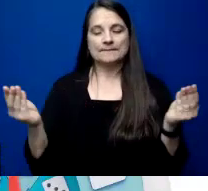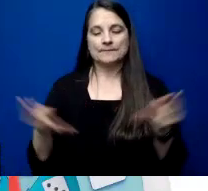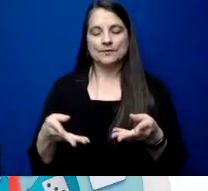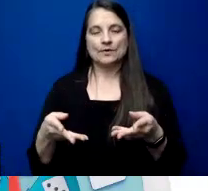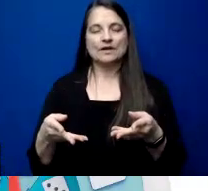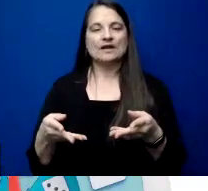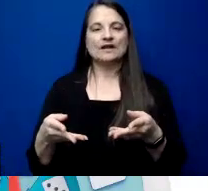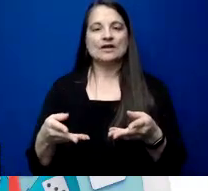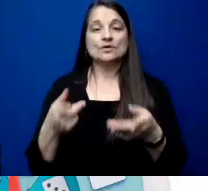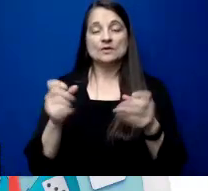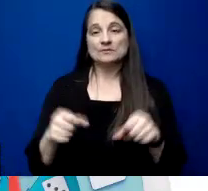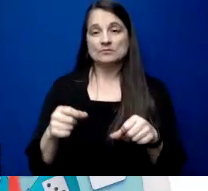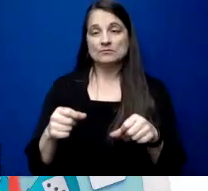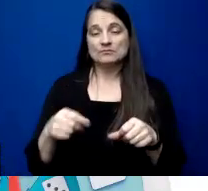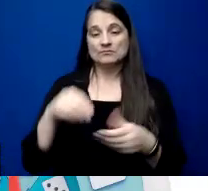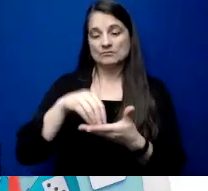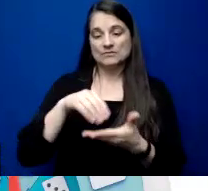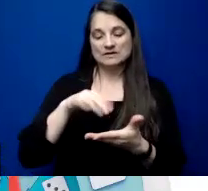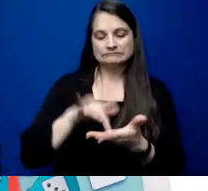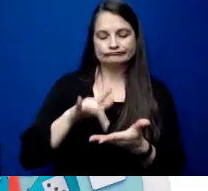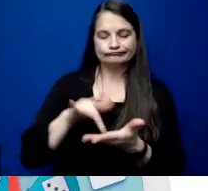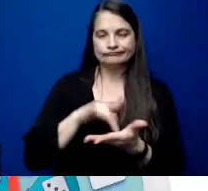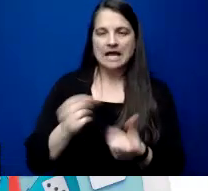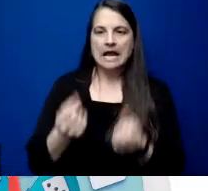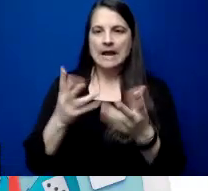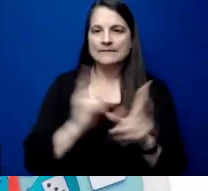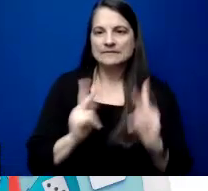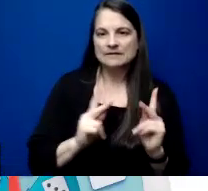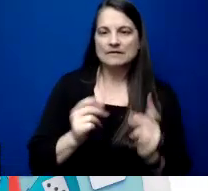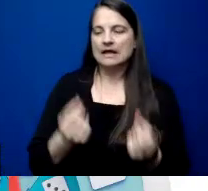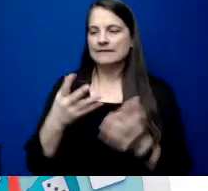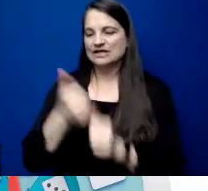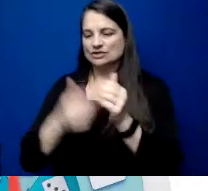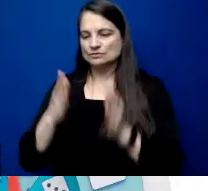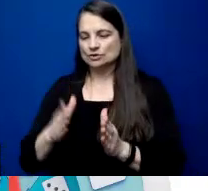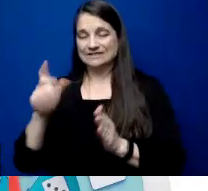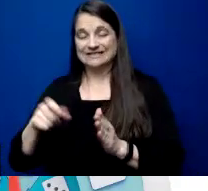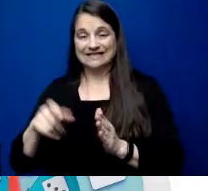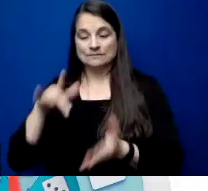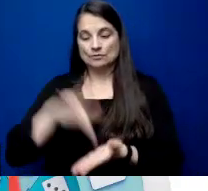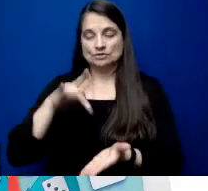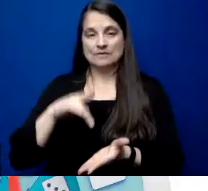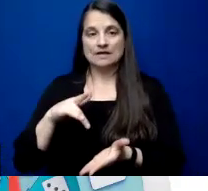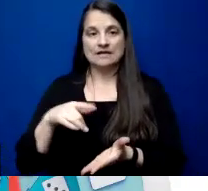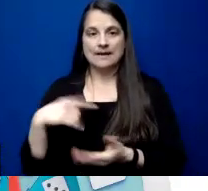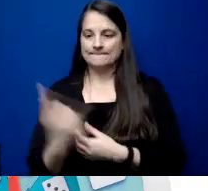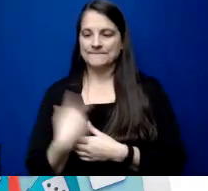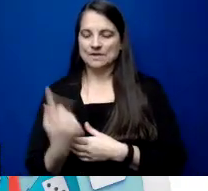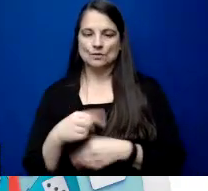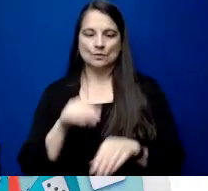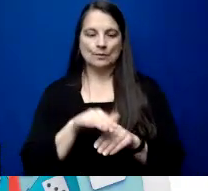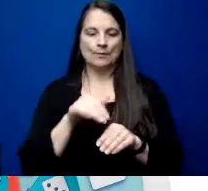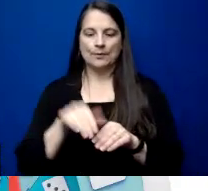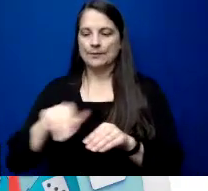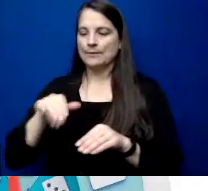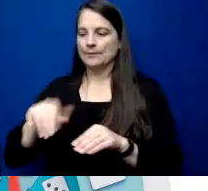can put in there how many people are playing and how many cards each person needs. And you press the button, and it spins around and gives everyone the